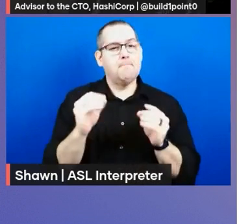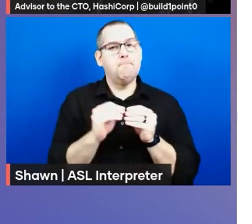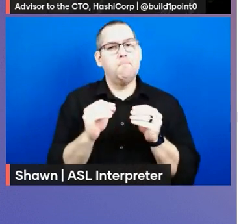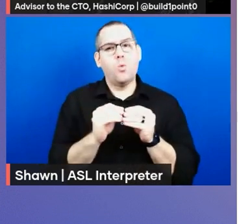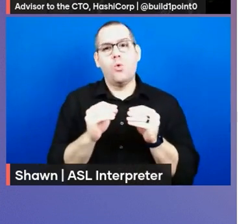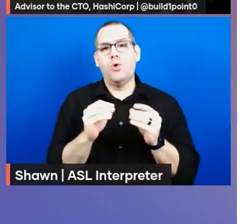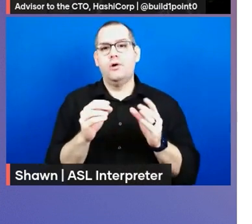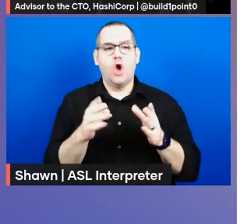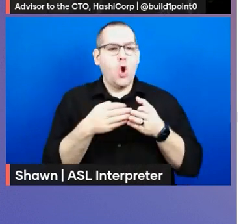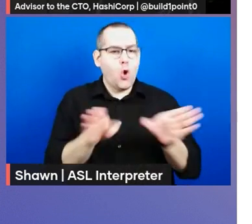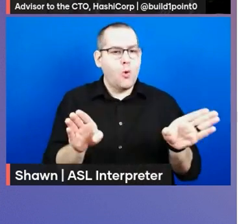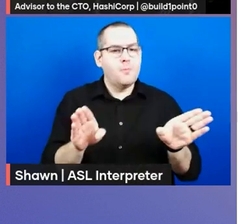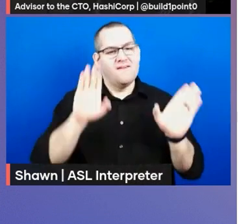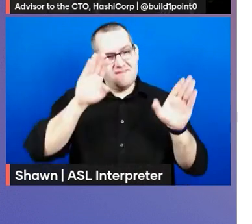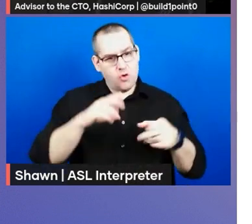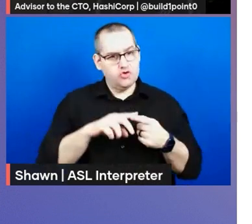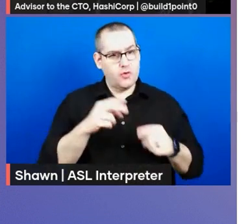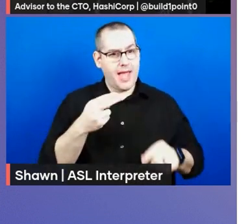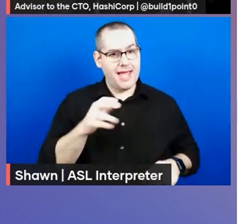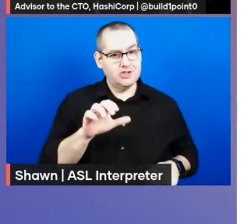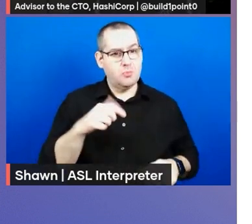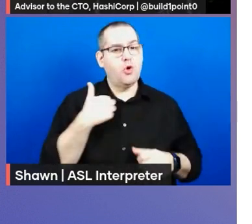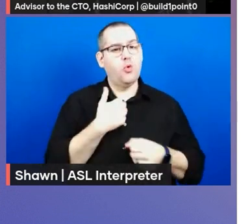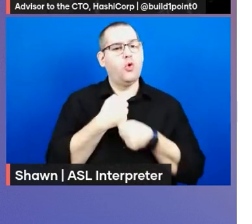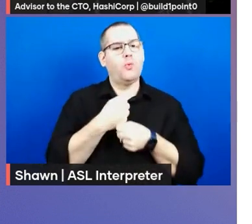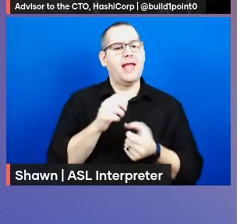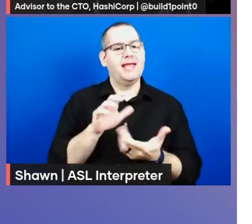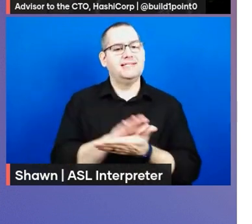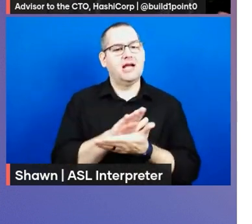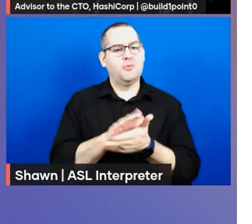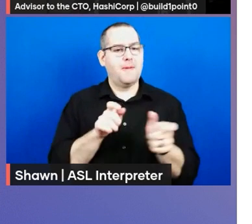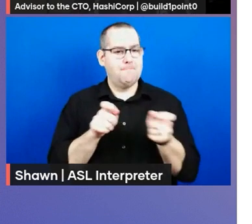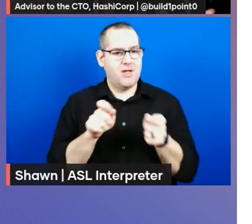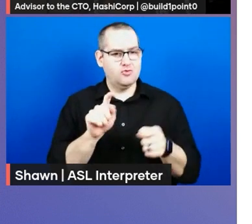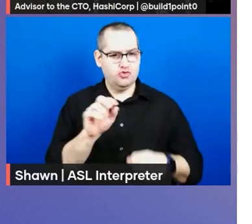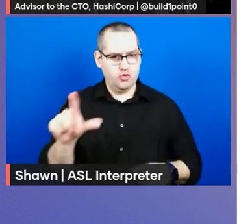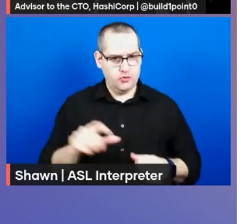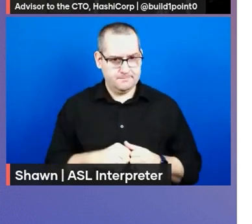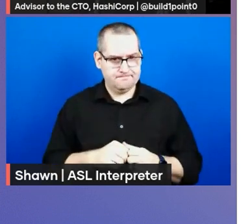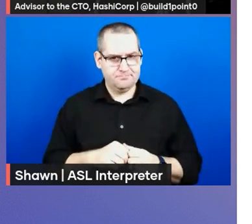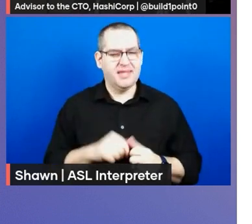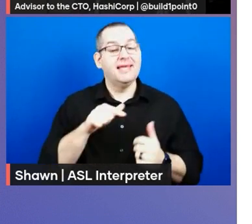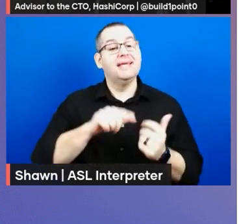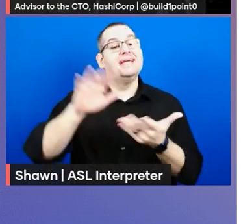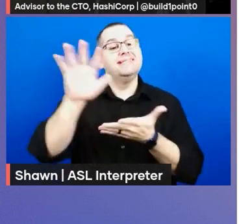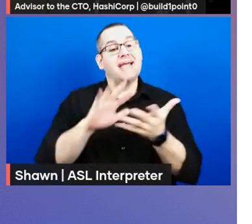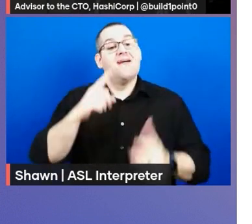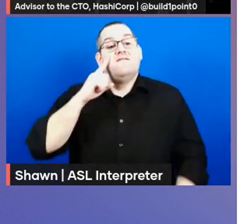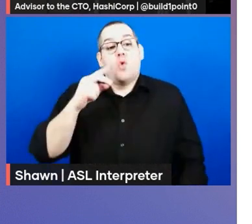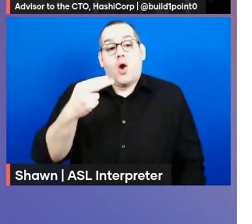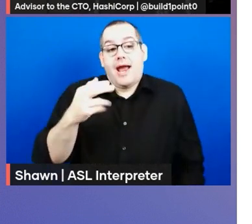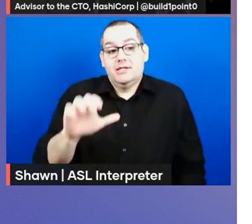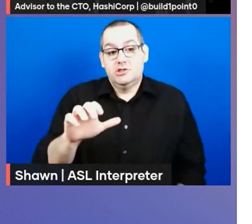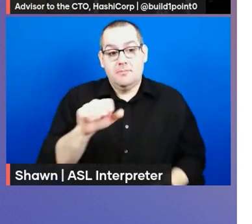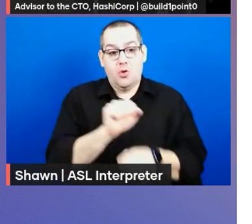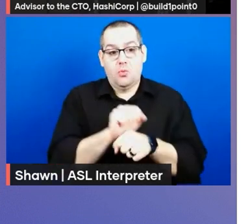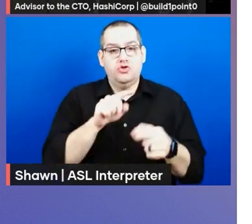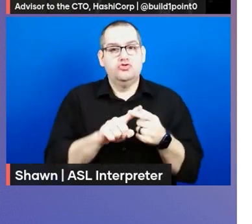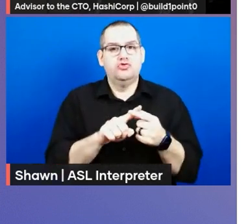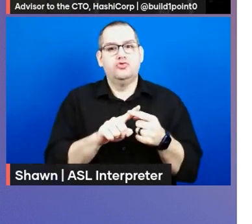and focused to HashiCorp. We created a document management tool. This is basically designed for HashiCorp employees to author,